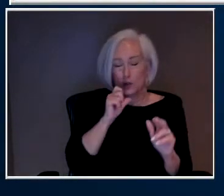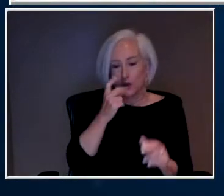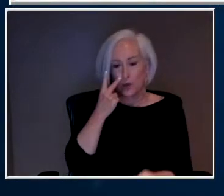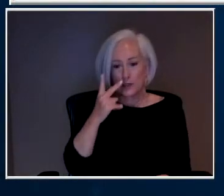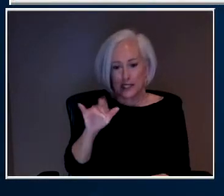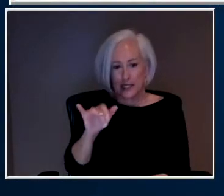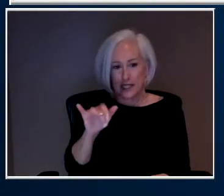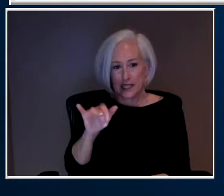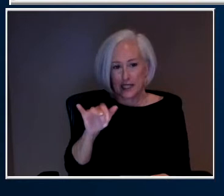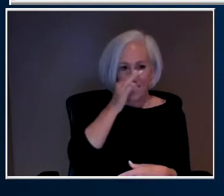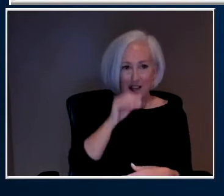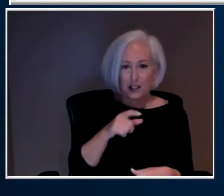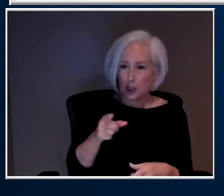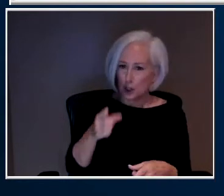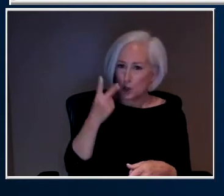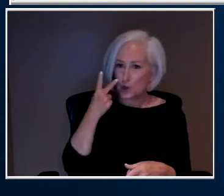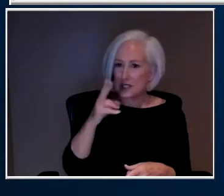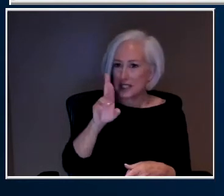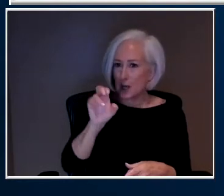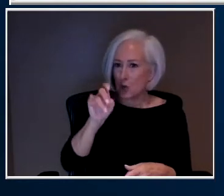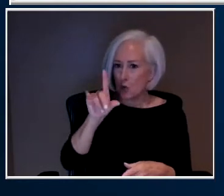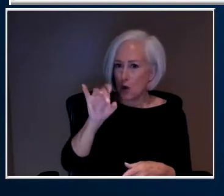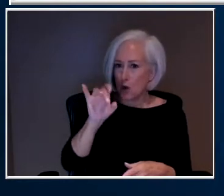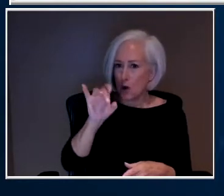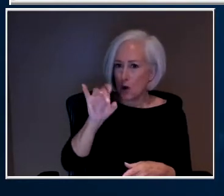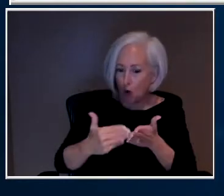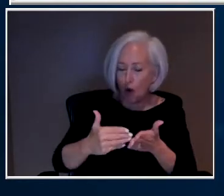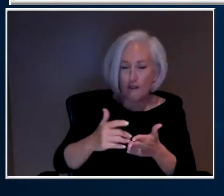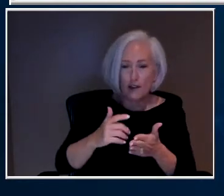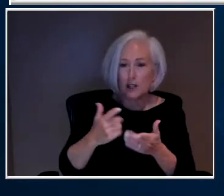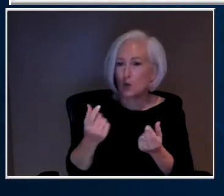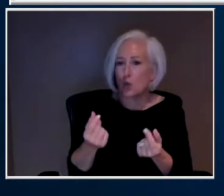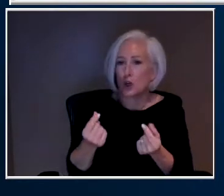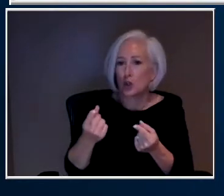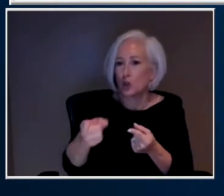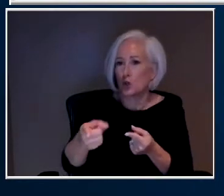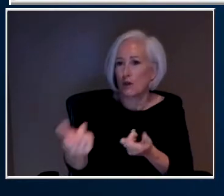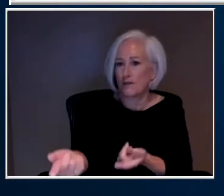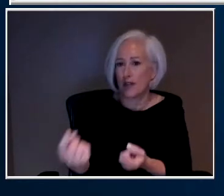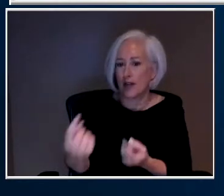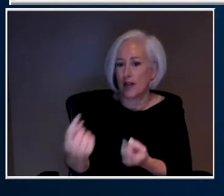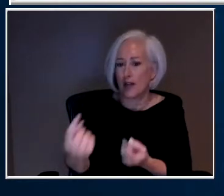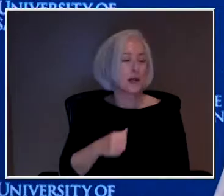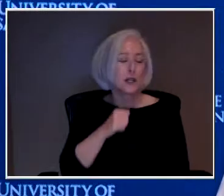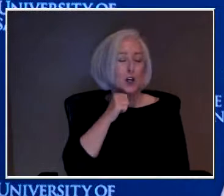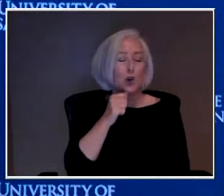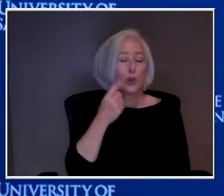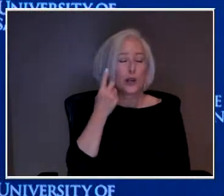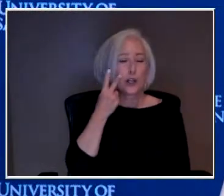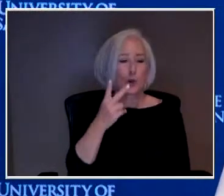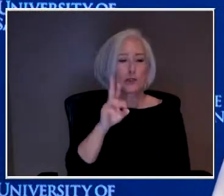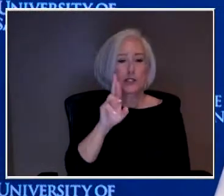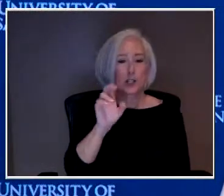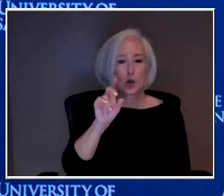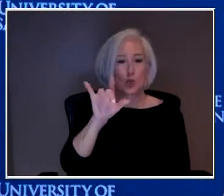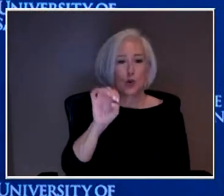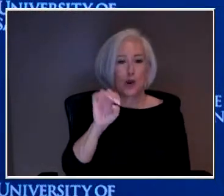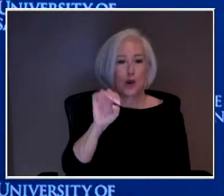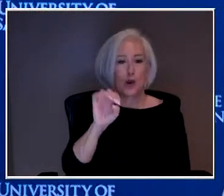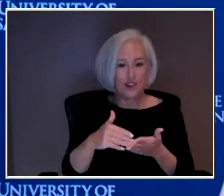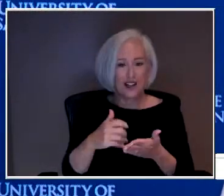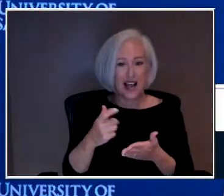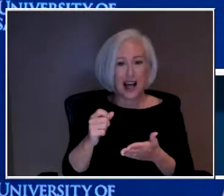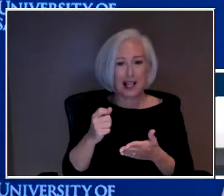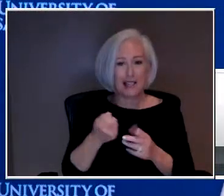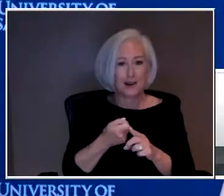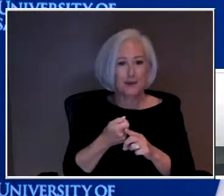you seeing rabies cases often? And then what do you do when someone comes in? We don't see rabies cases often. And it kind of is a little bit apropos talking